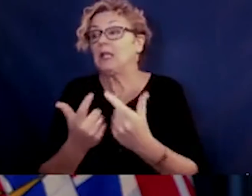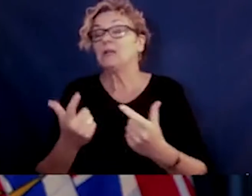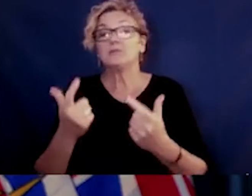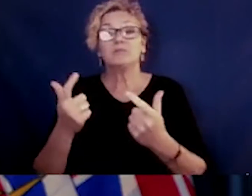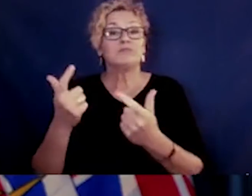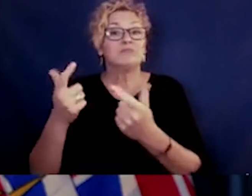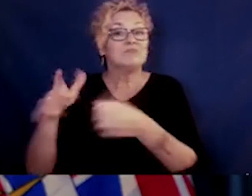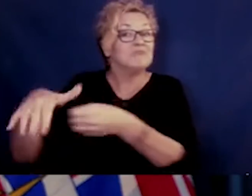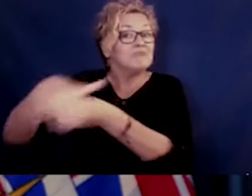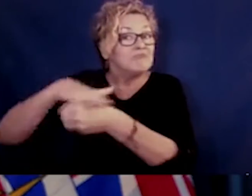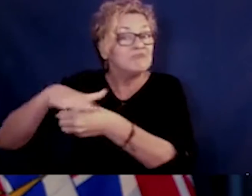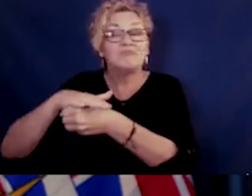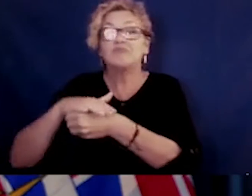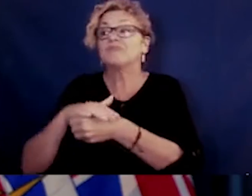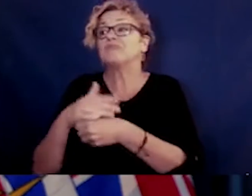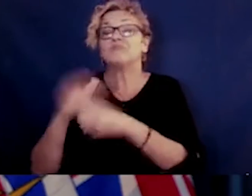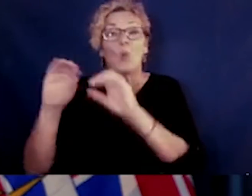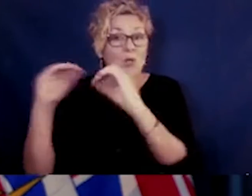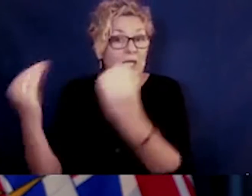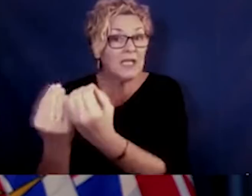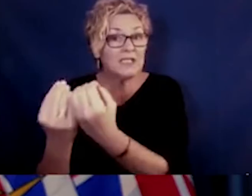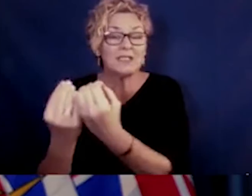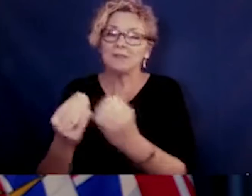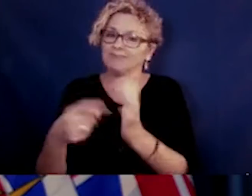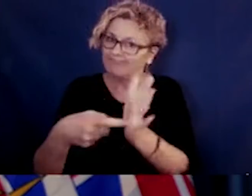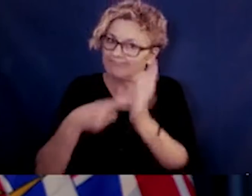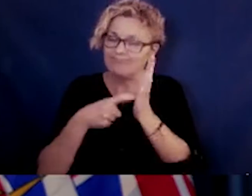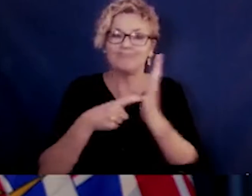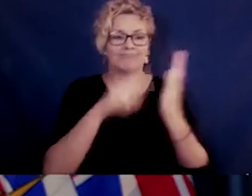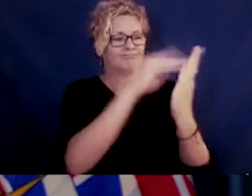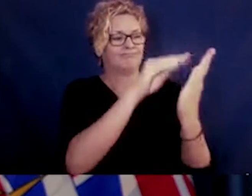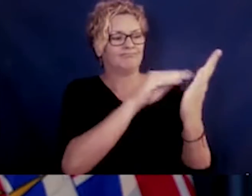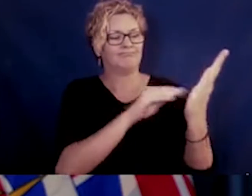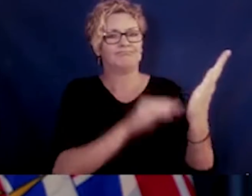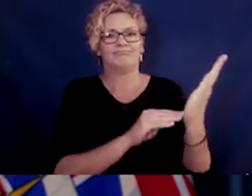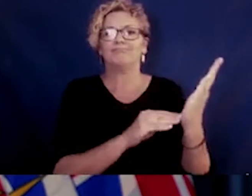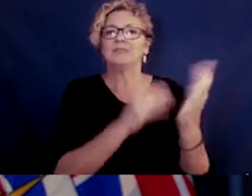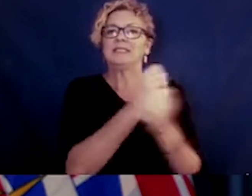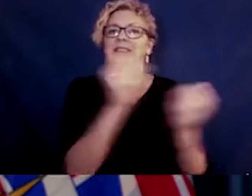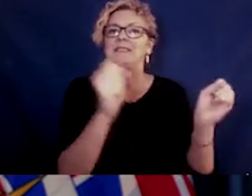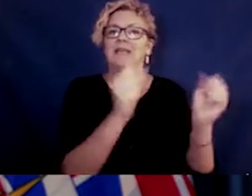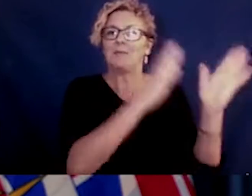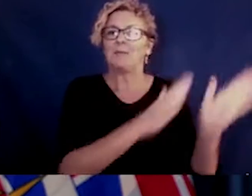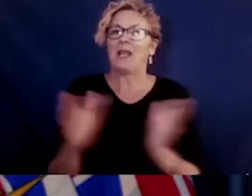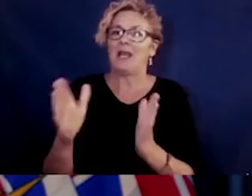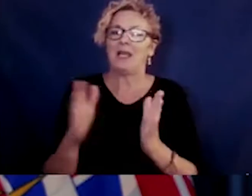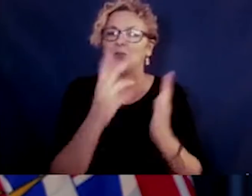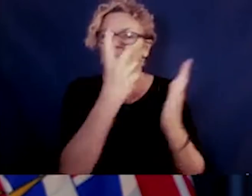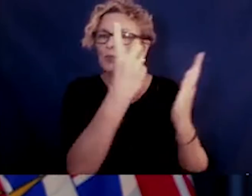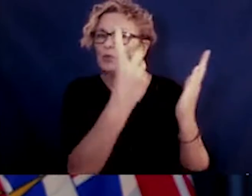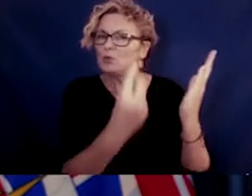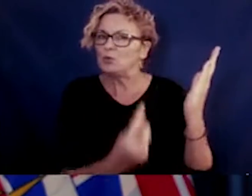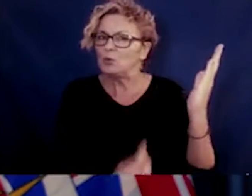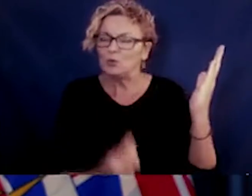fans before, during, and following games increases risks of transmission and exposure for families.